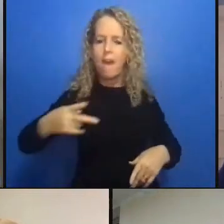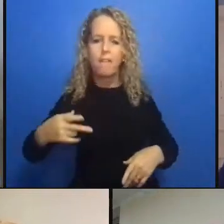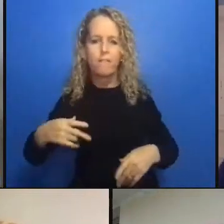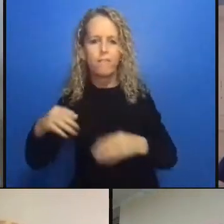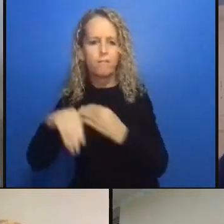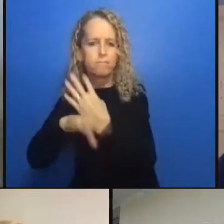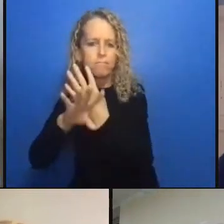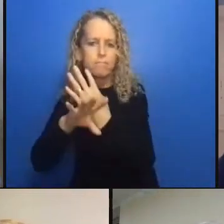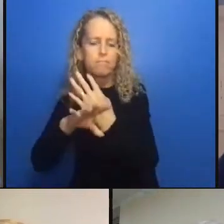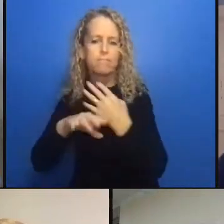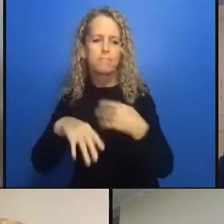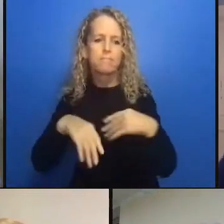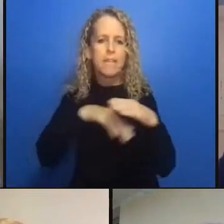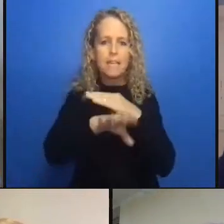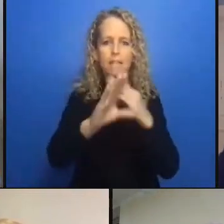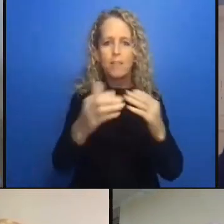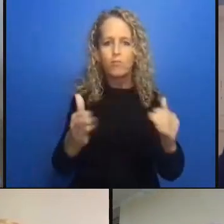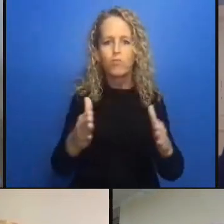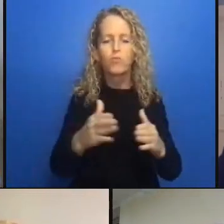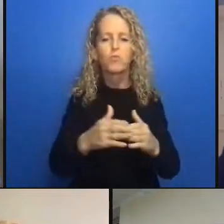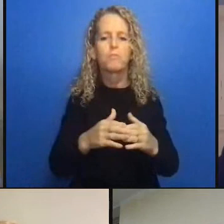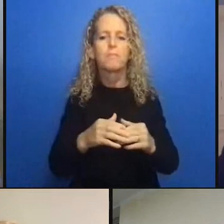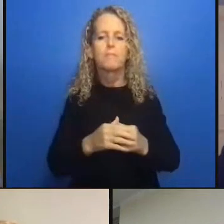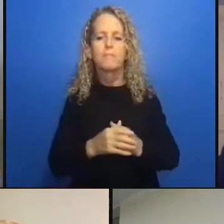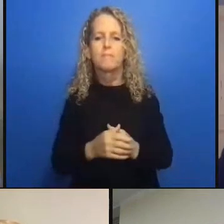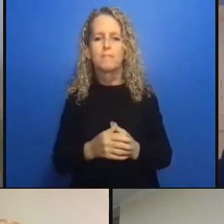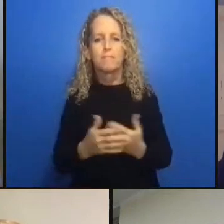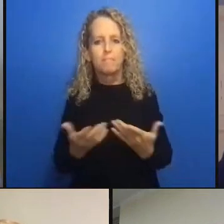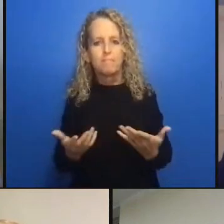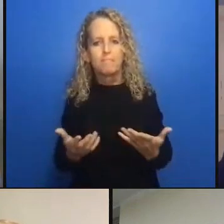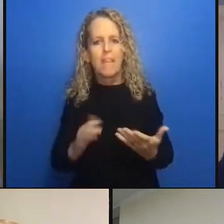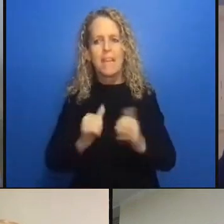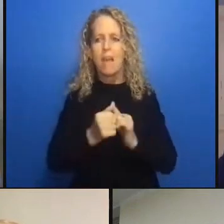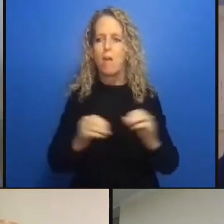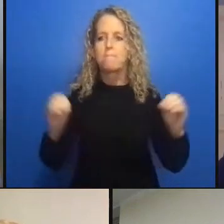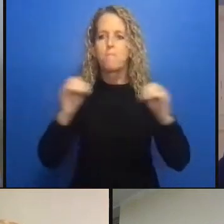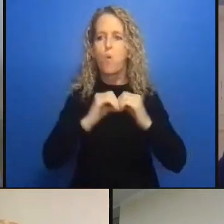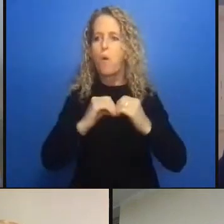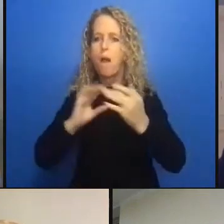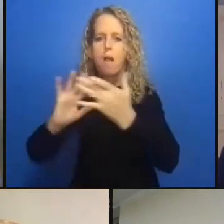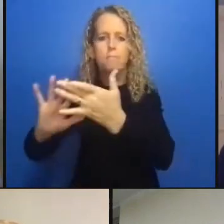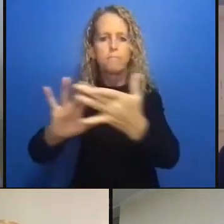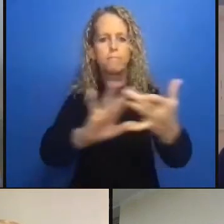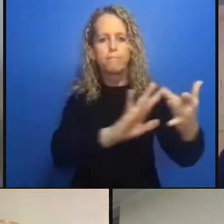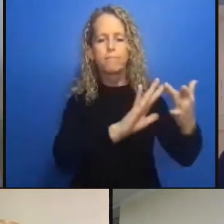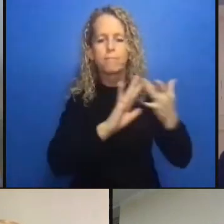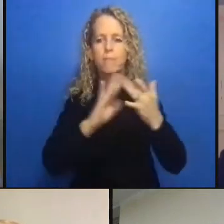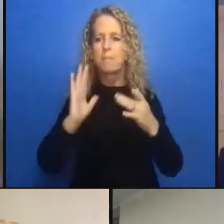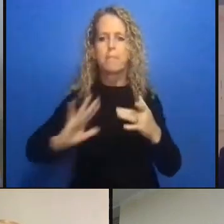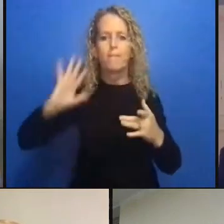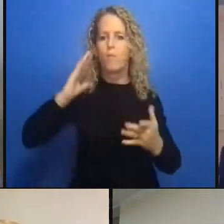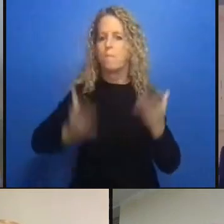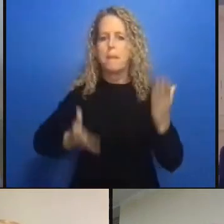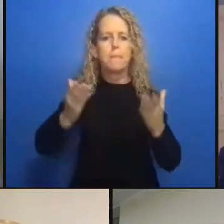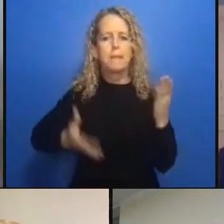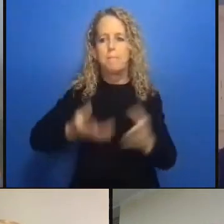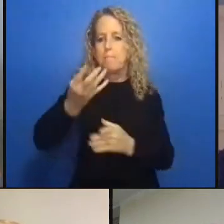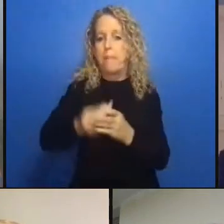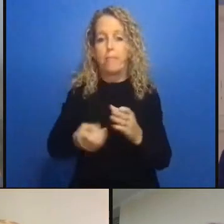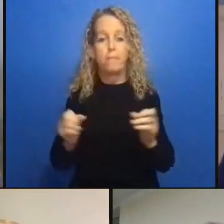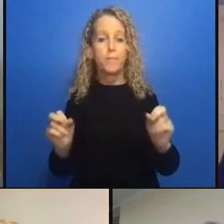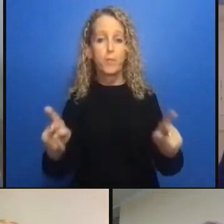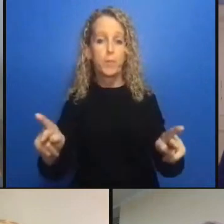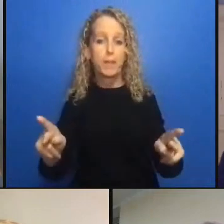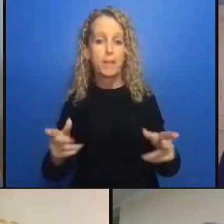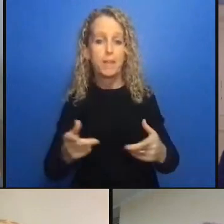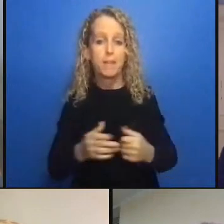reach pockets of the province that we might not have been able to reach and provide educational opportunities to people who maybe can't come,